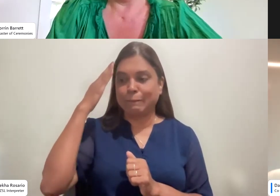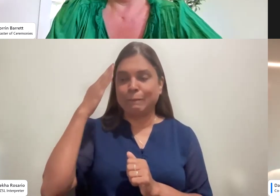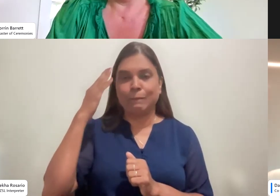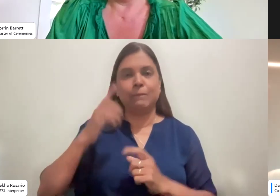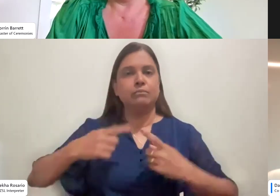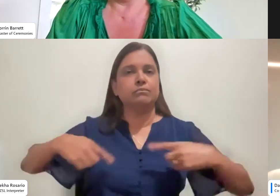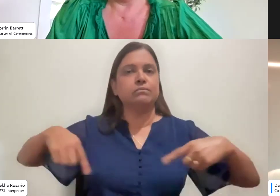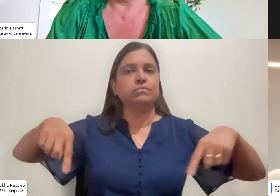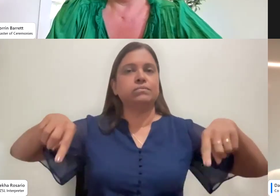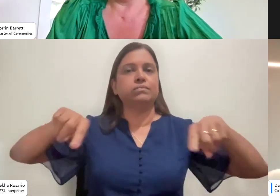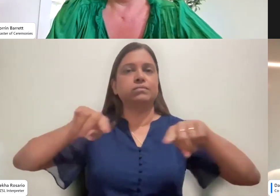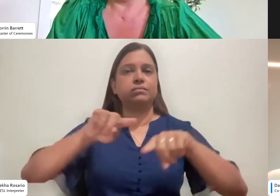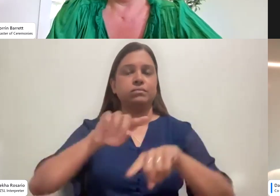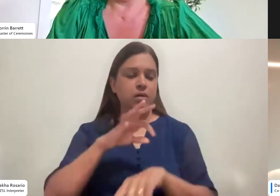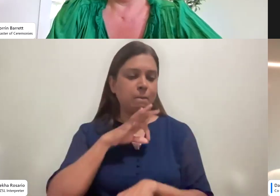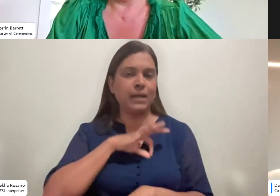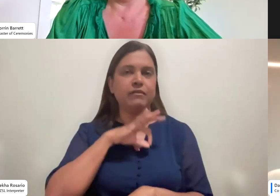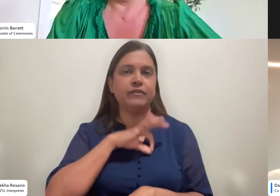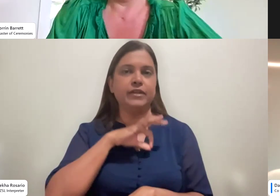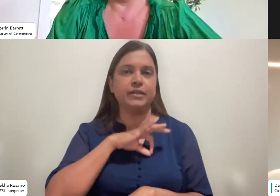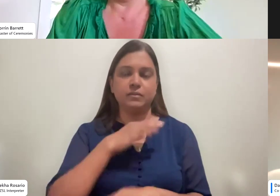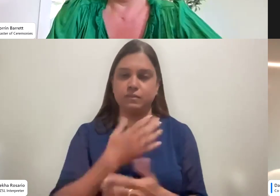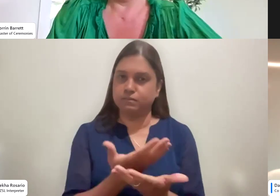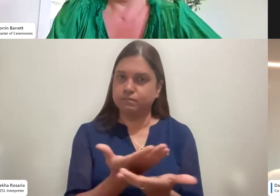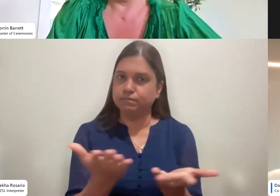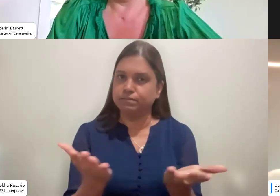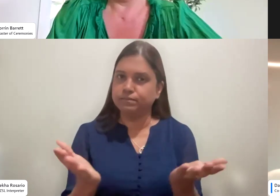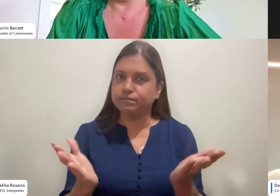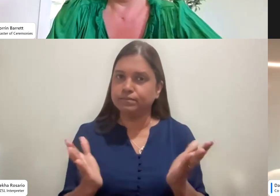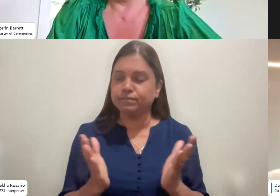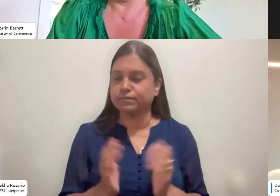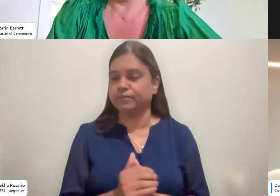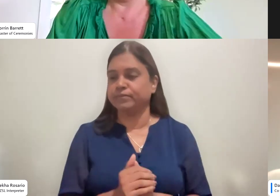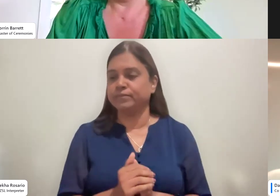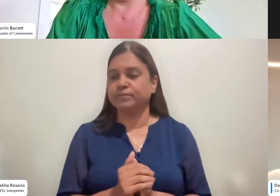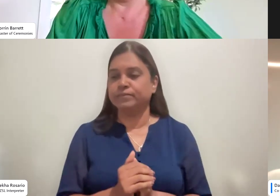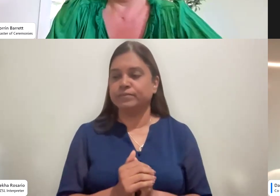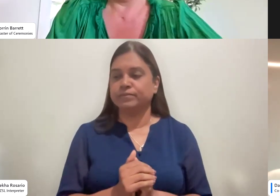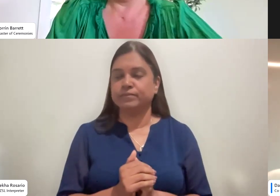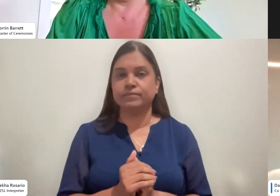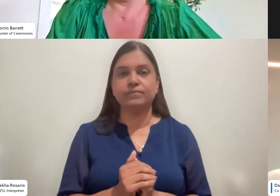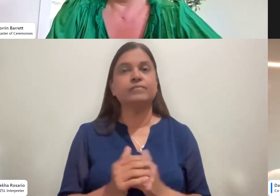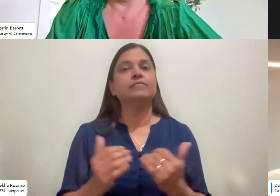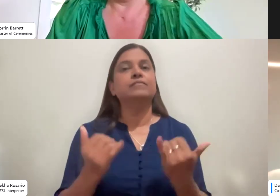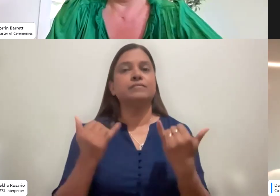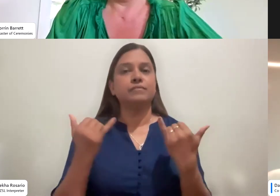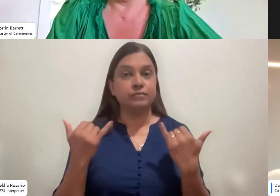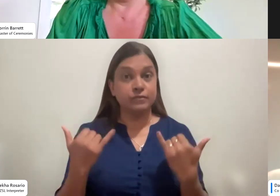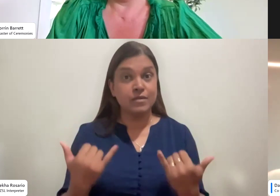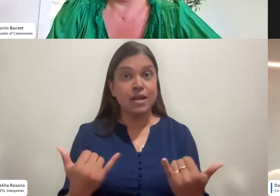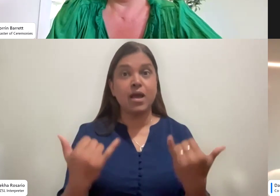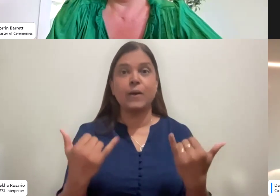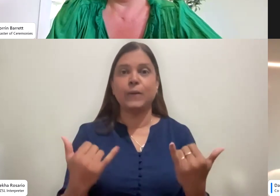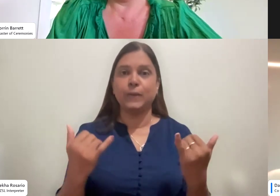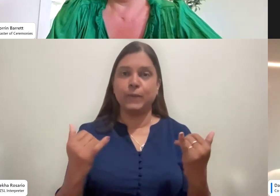maa. Āptea te ki ta unga māwiwi ki tukuna ki tami ana te pauritanga. Koe ara I runga ka riki ki runga